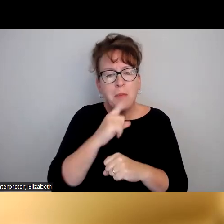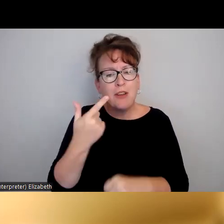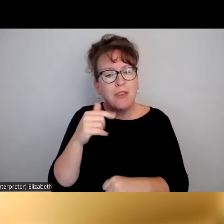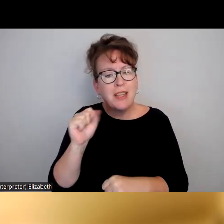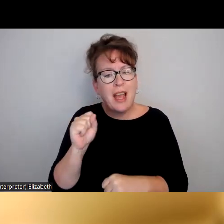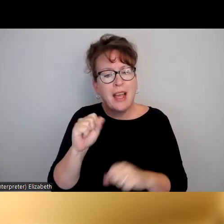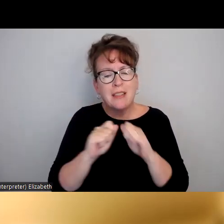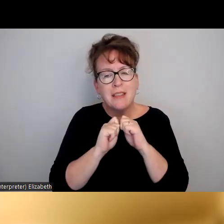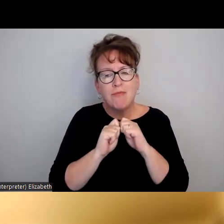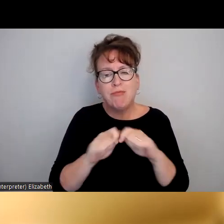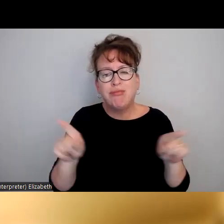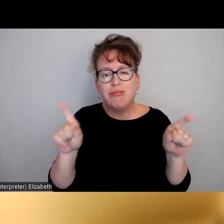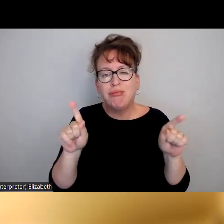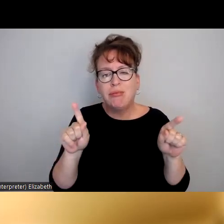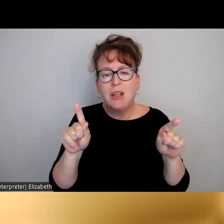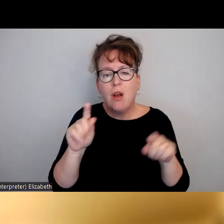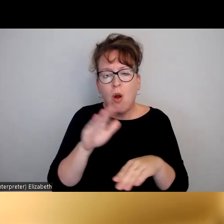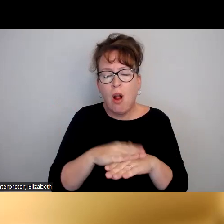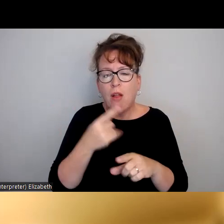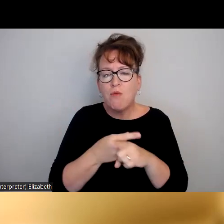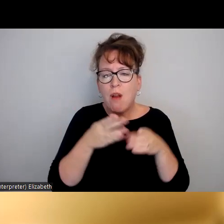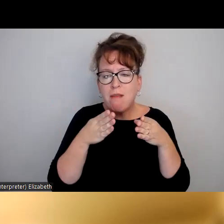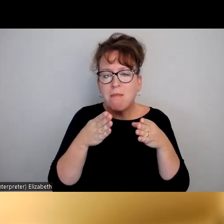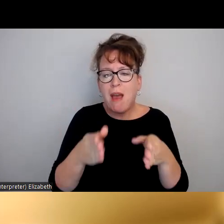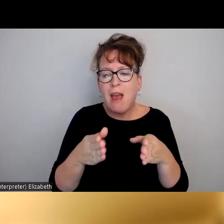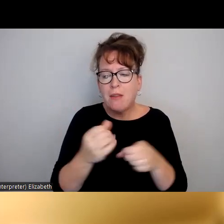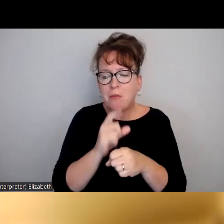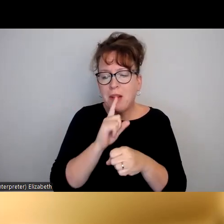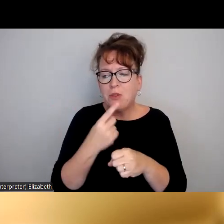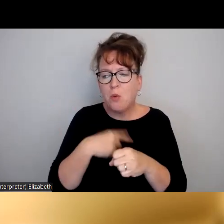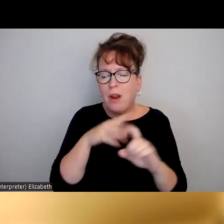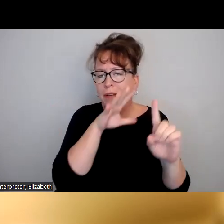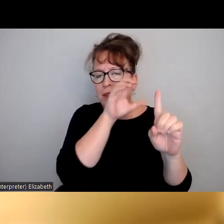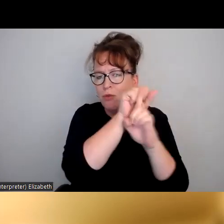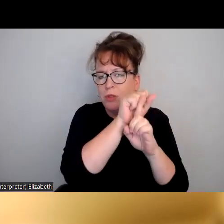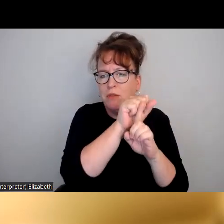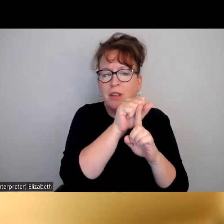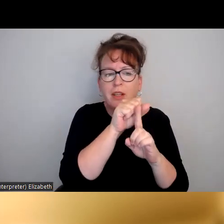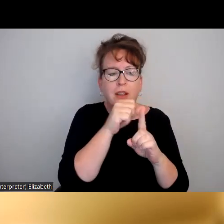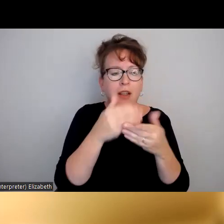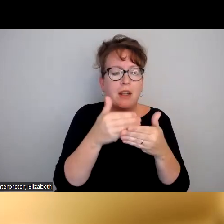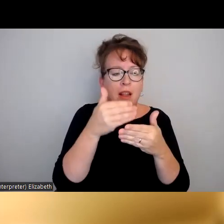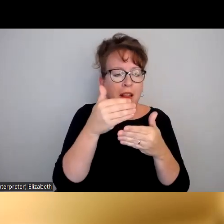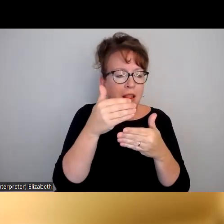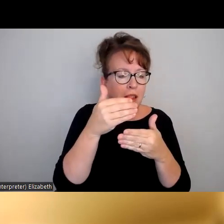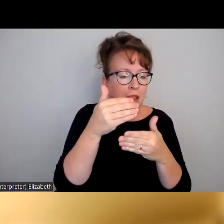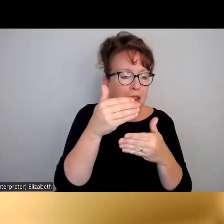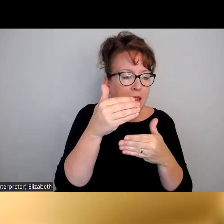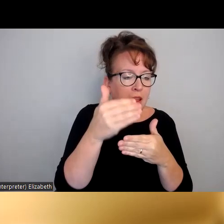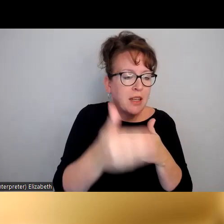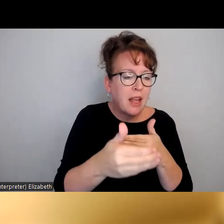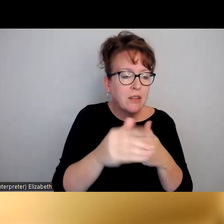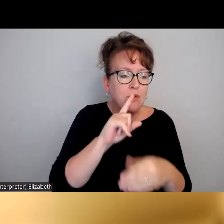on a path to achieve those sector sublimits, to get us on that path to achieve that net zero carbon by